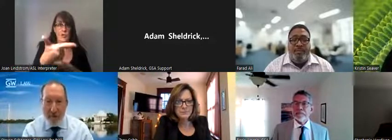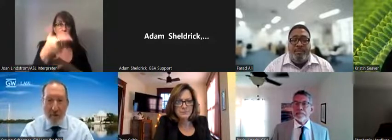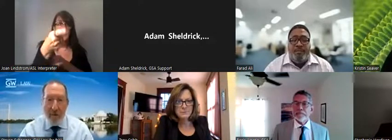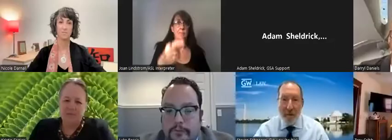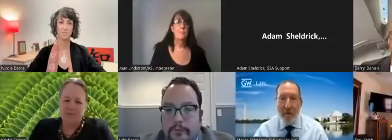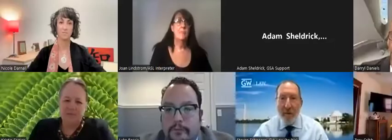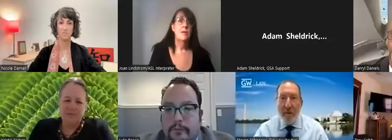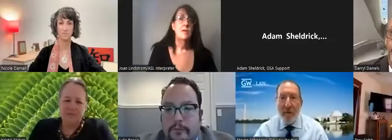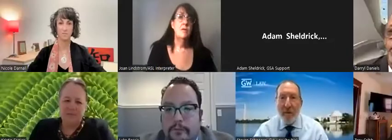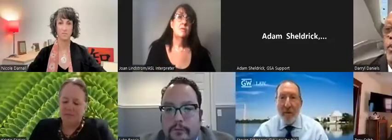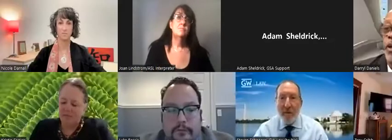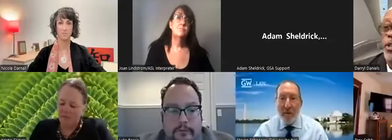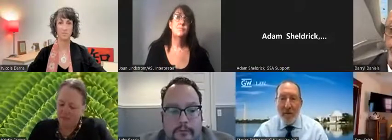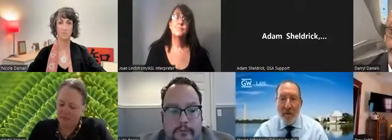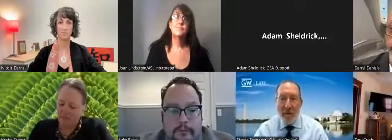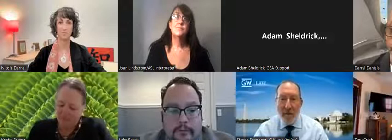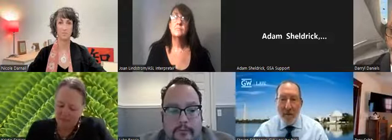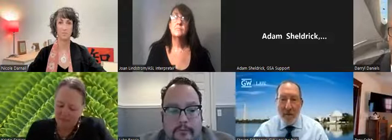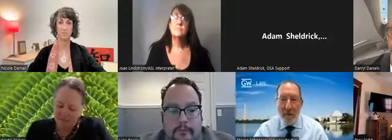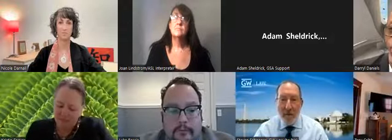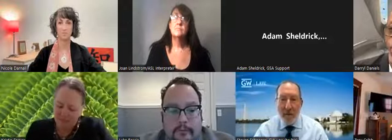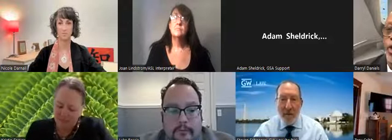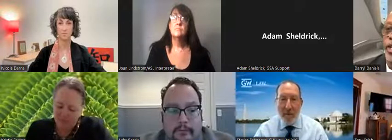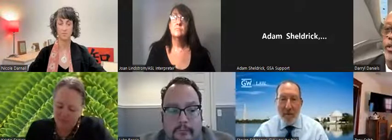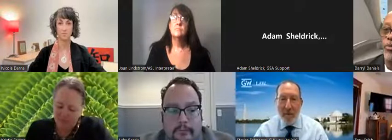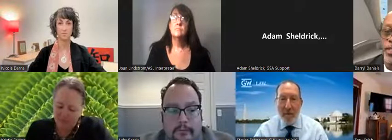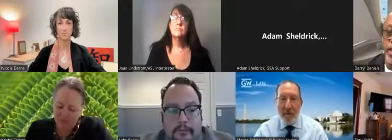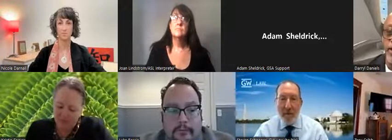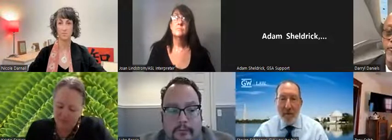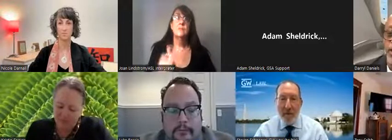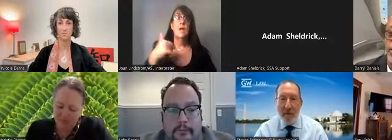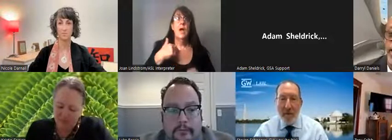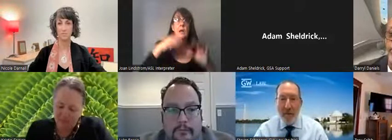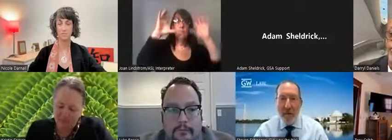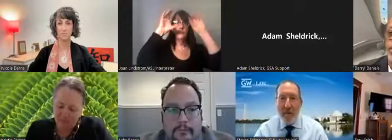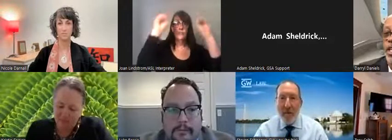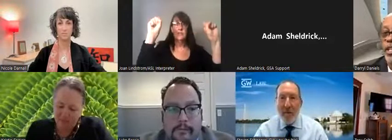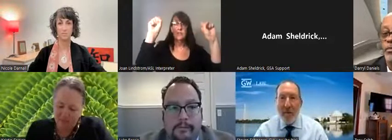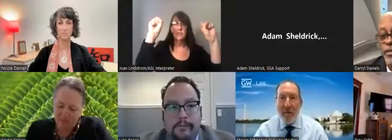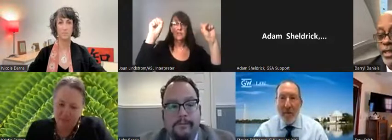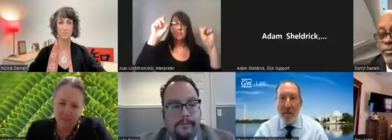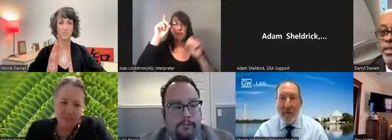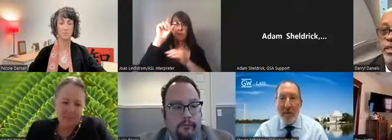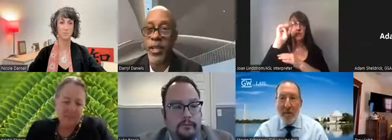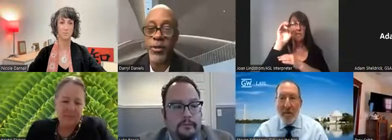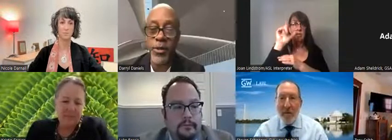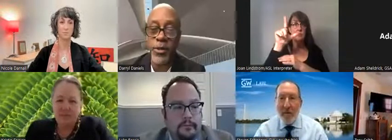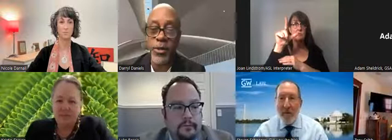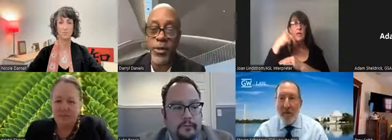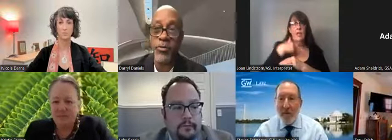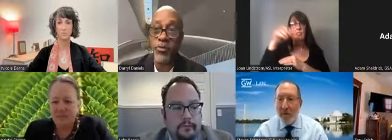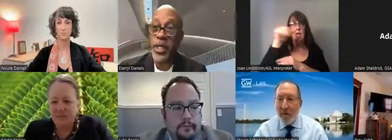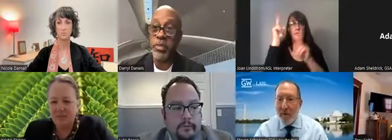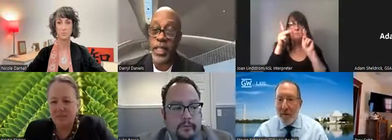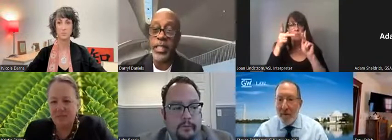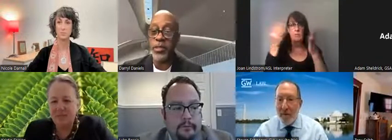Hi, thank you. I'm Daryl Daniels, CEO and president of Jacobson Daniels. And like the others on this call,